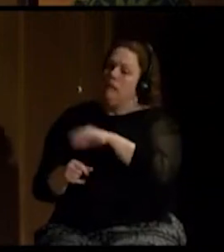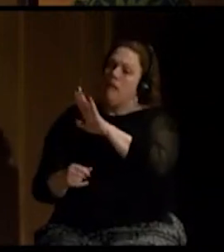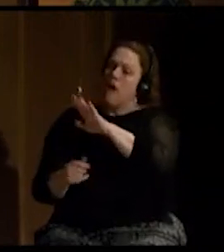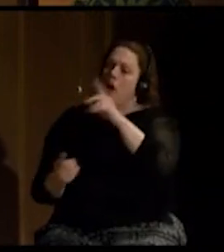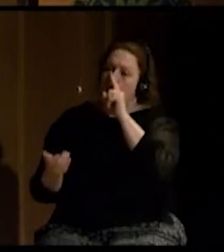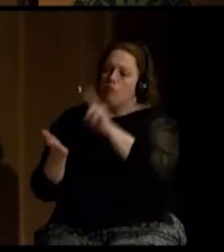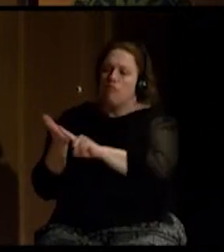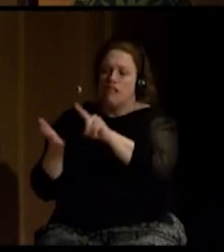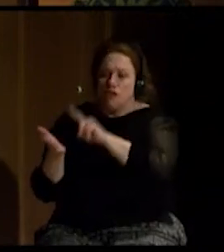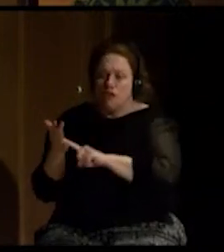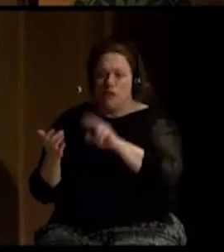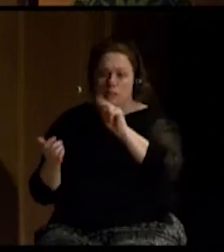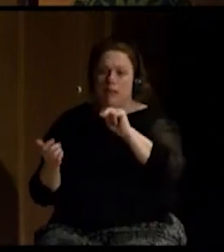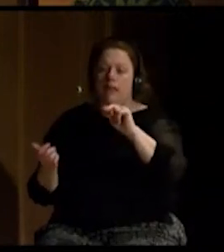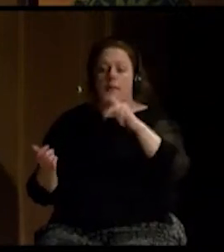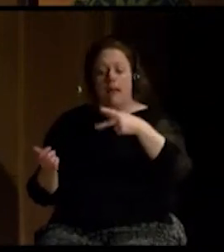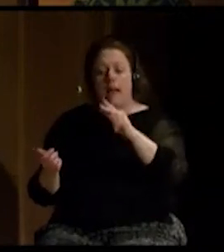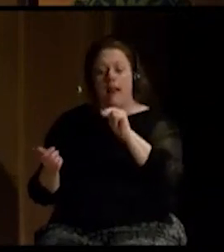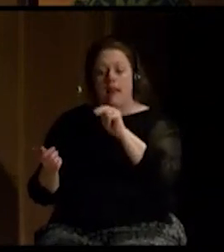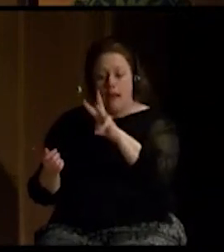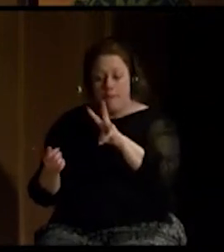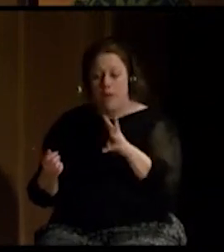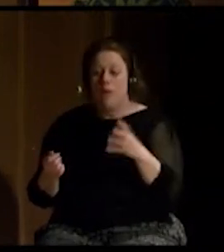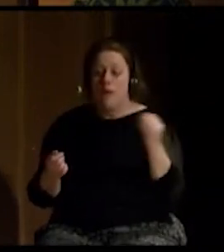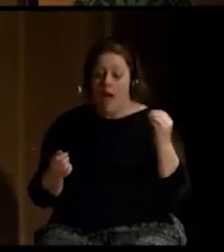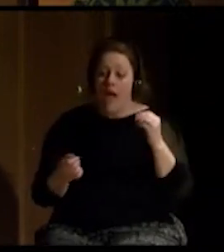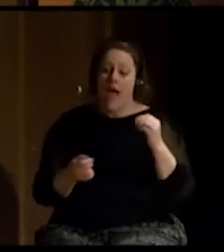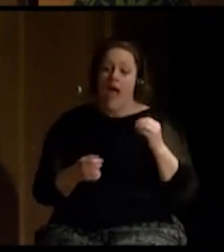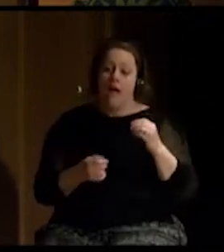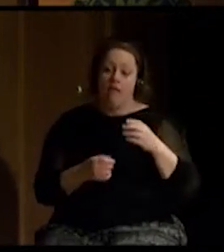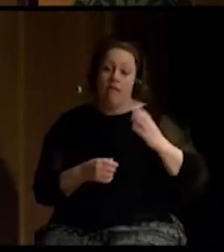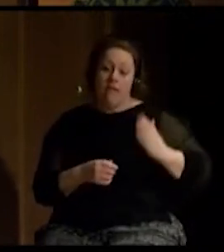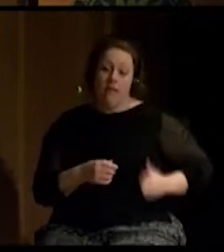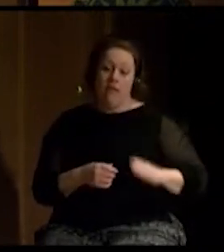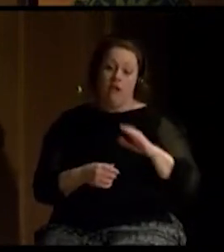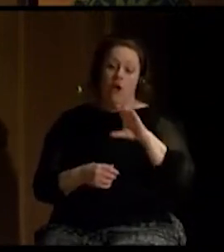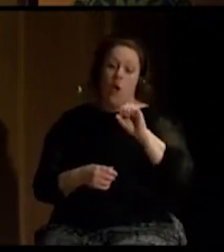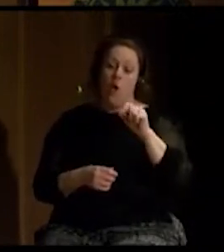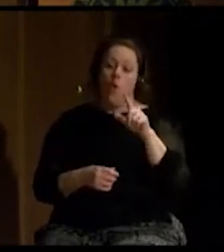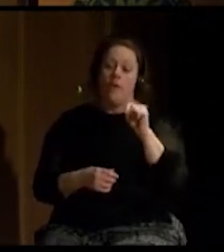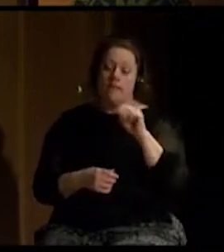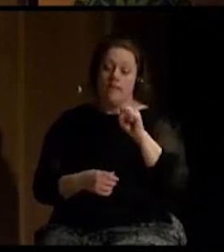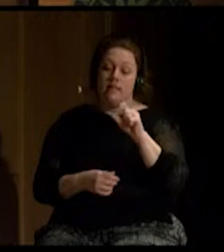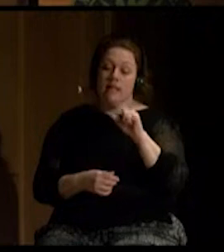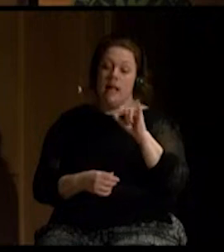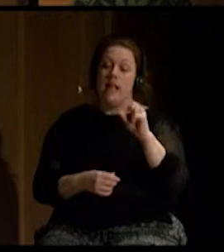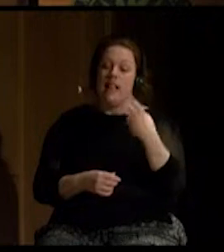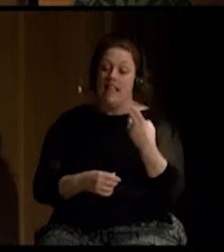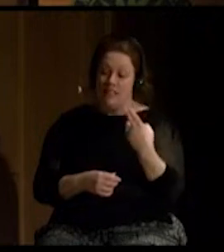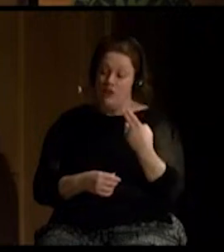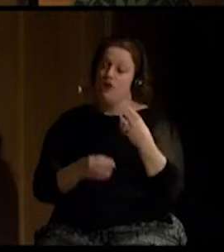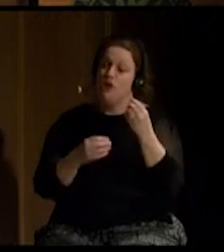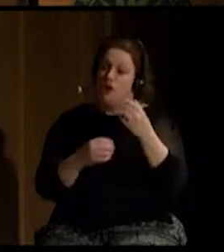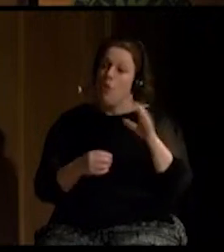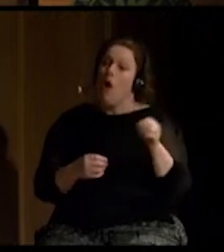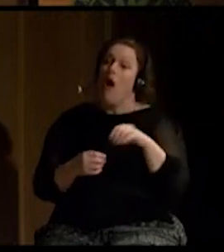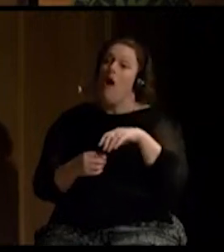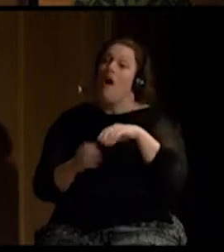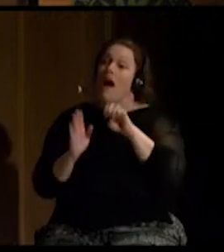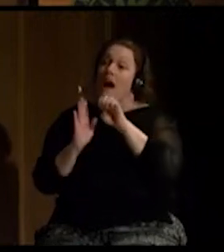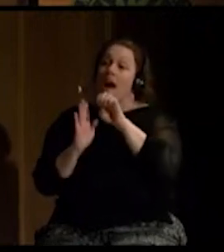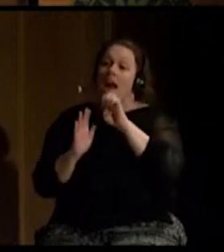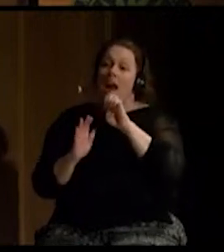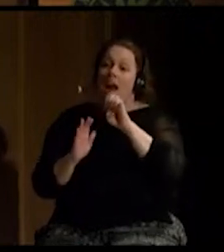region's indigenous communities. And this includes the Coast Salish, who are a large group of ethnically and linguistically